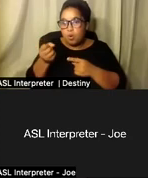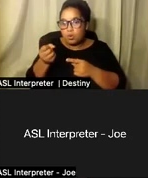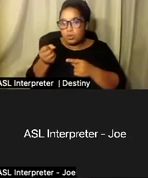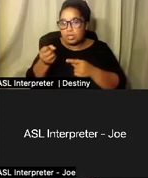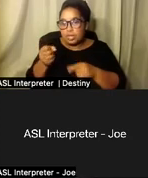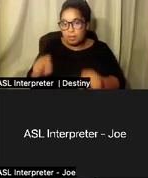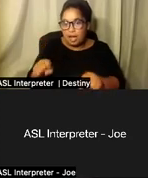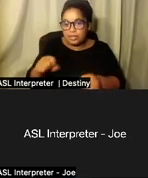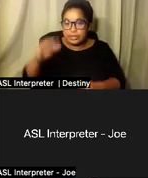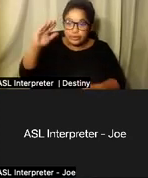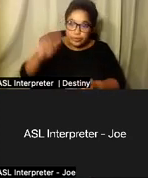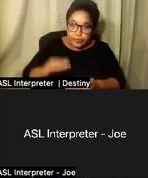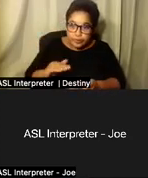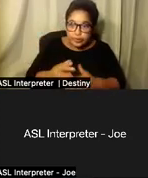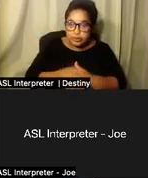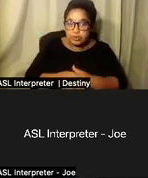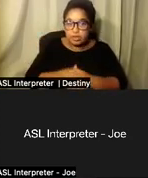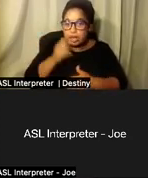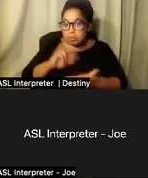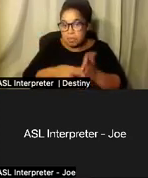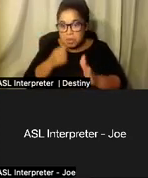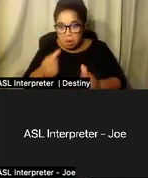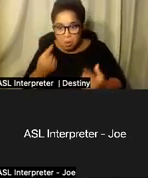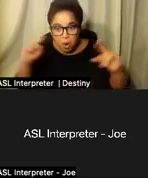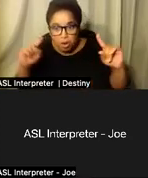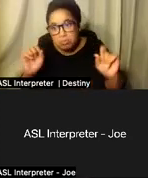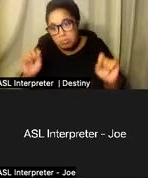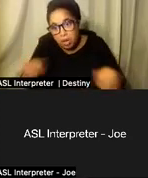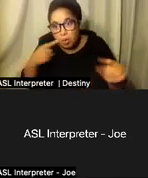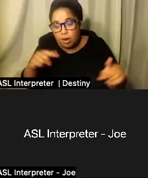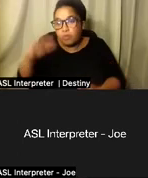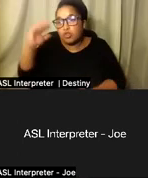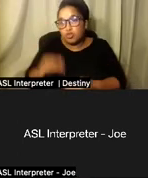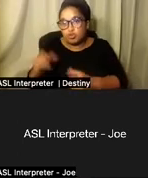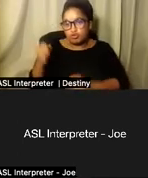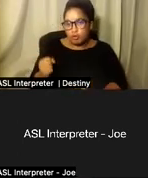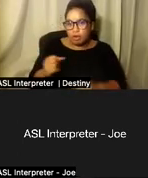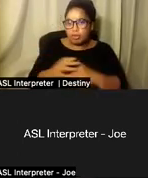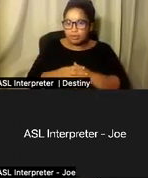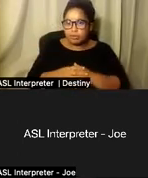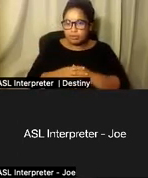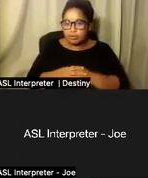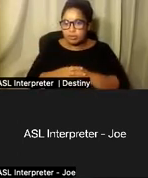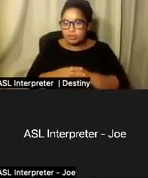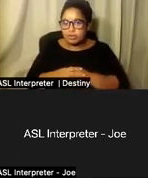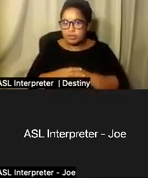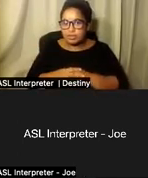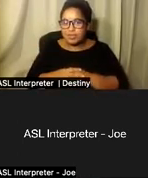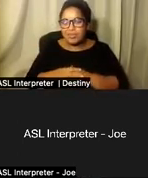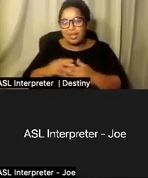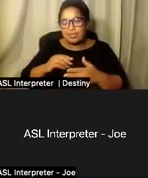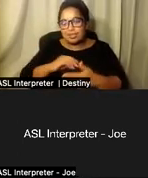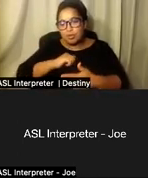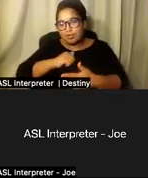fastener is reduced. That doesn't mean it's not going to work, but again, that's kind of secondary to the surface that you're attaching it to, and we'll